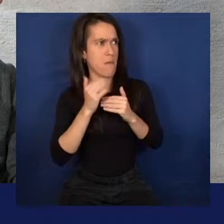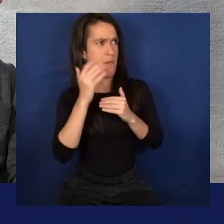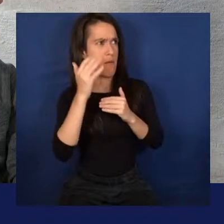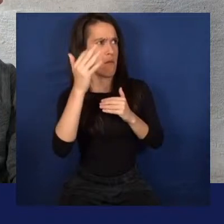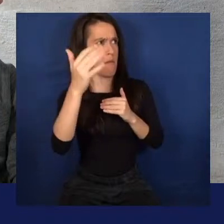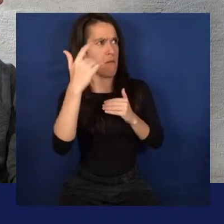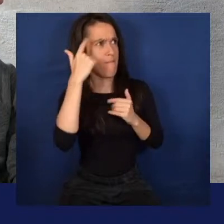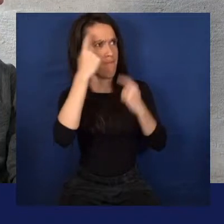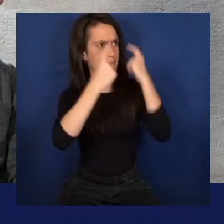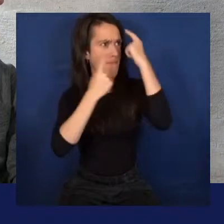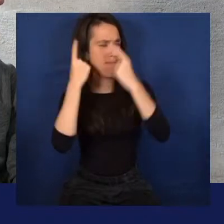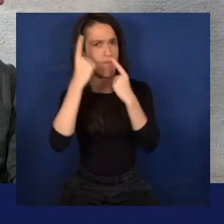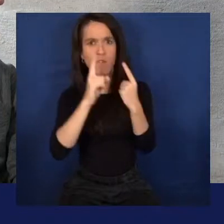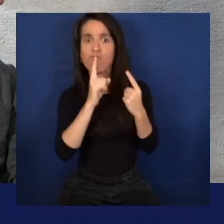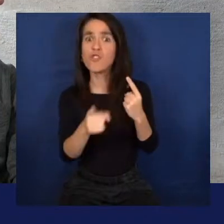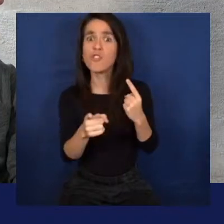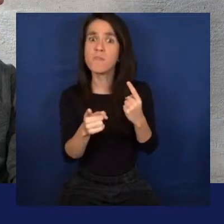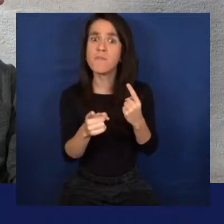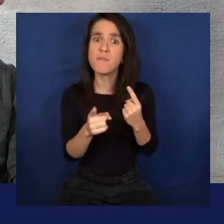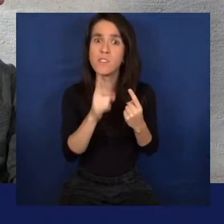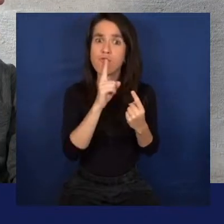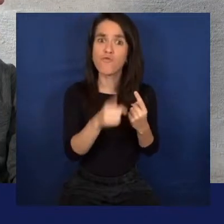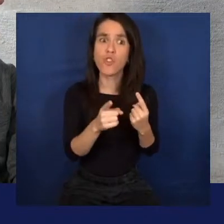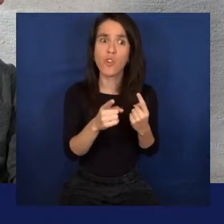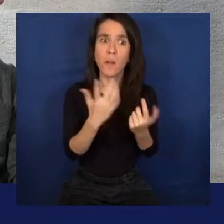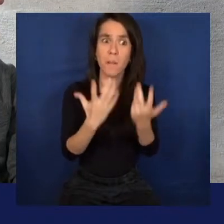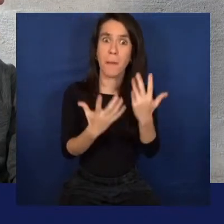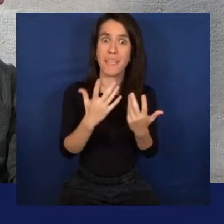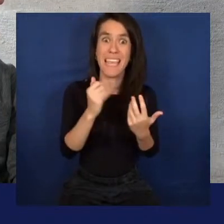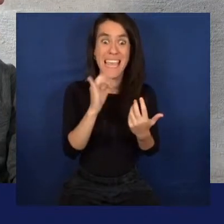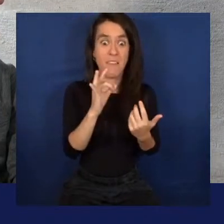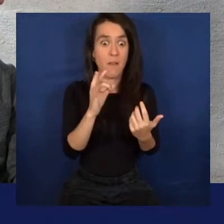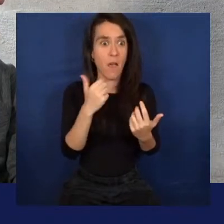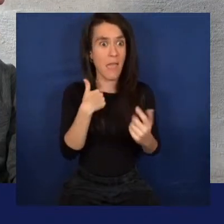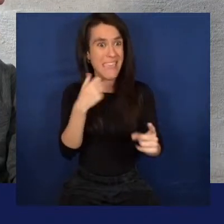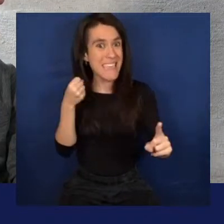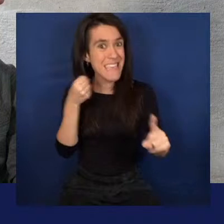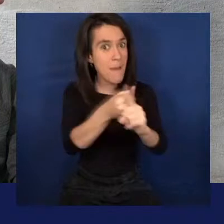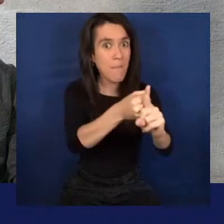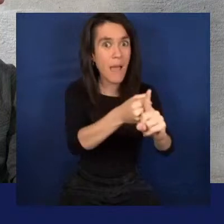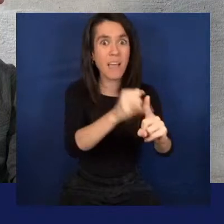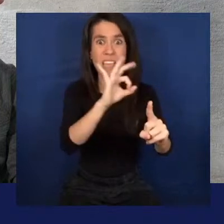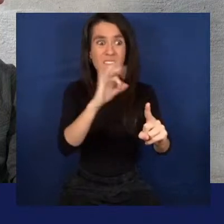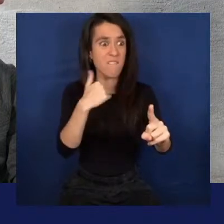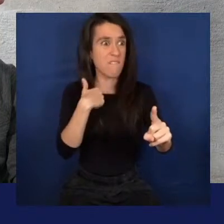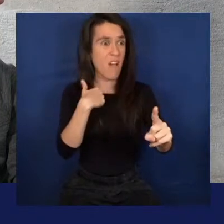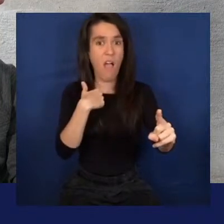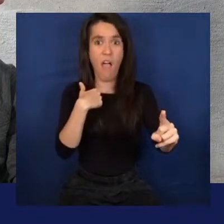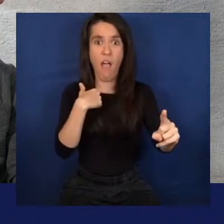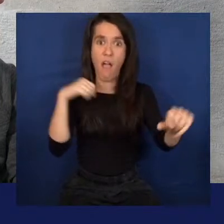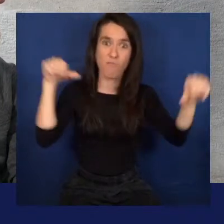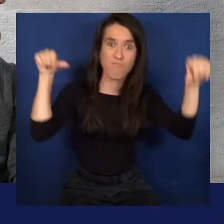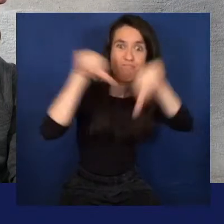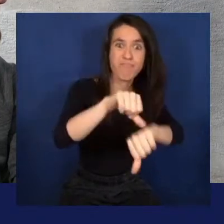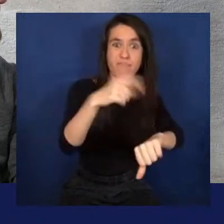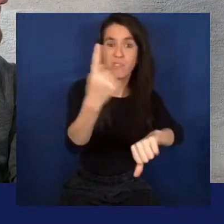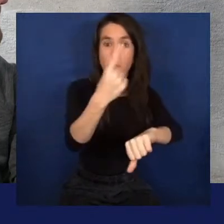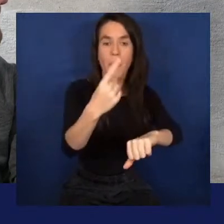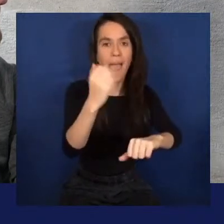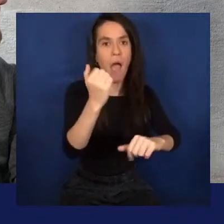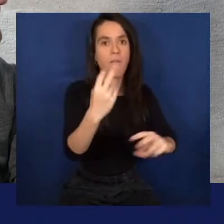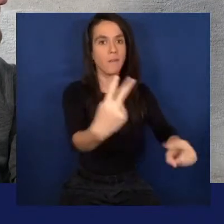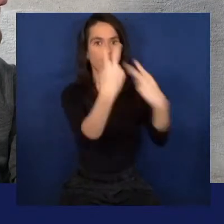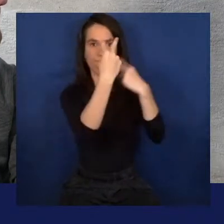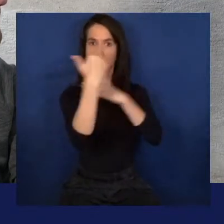a bridge breaks and someone gets hurt, there is someone that's accountable. Yes. Not only the person who built it, but the